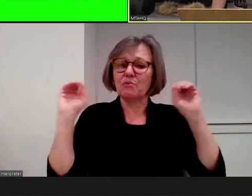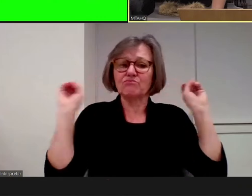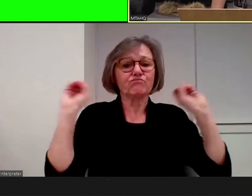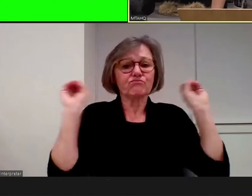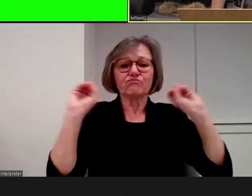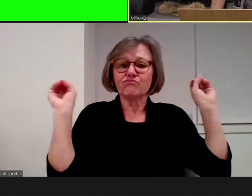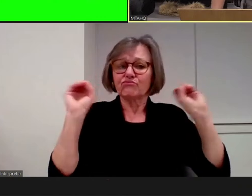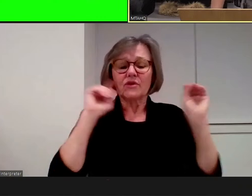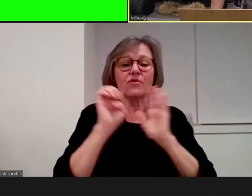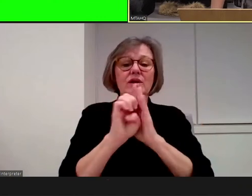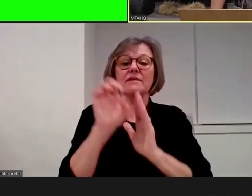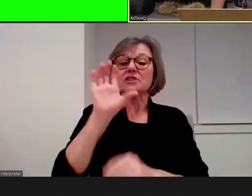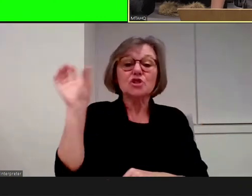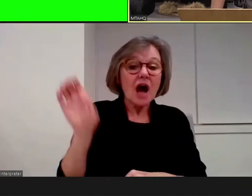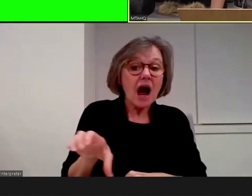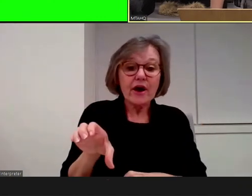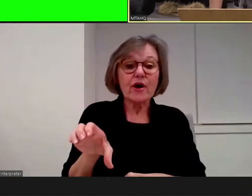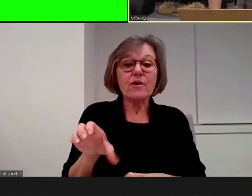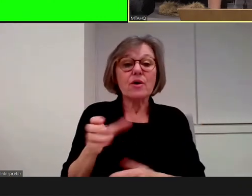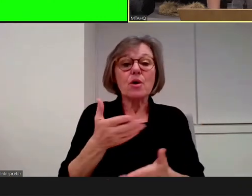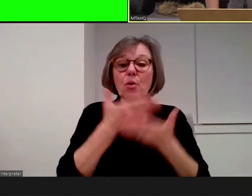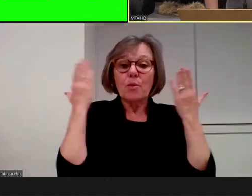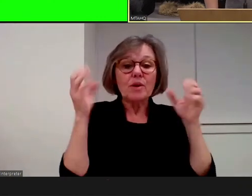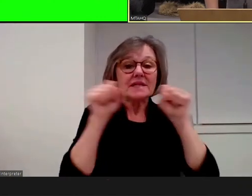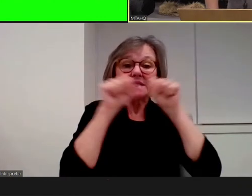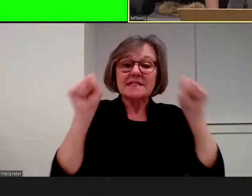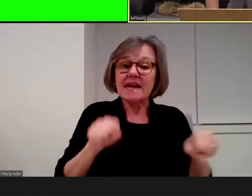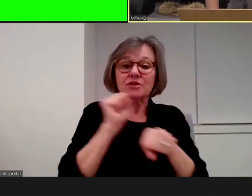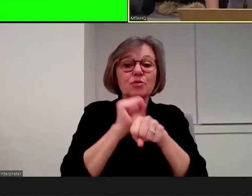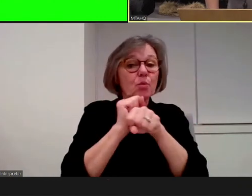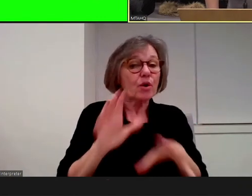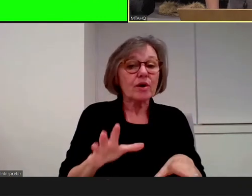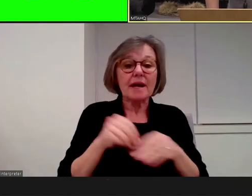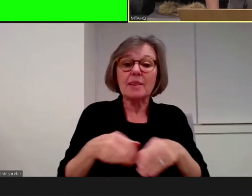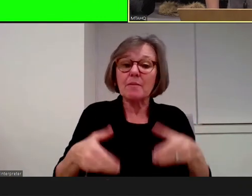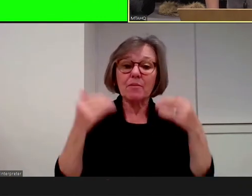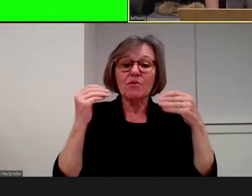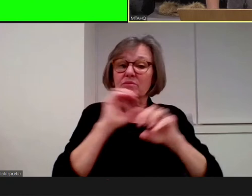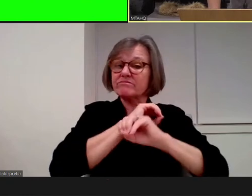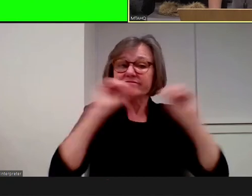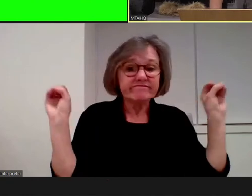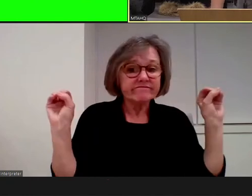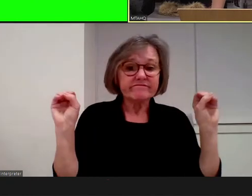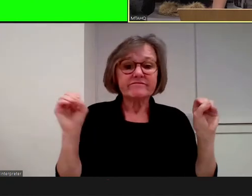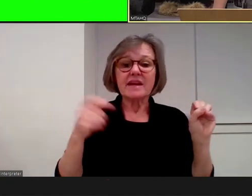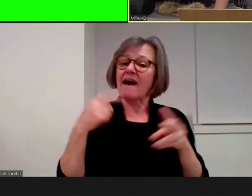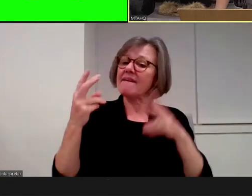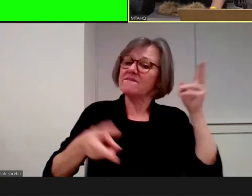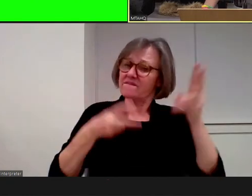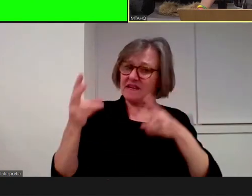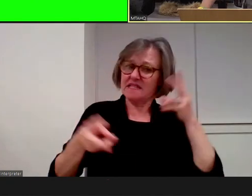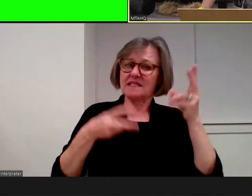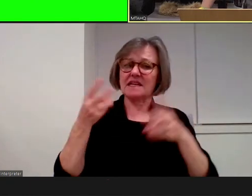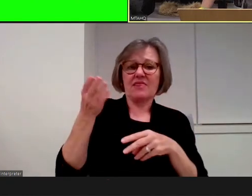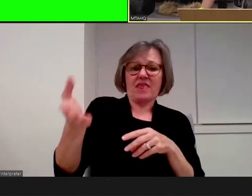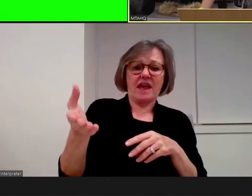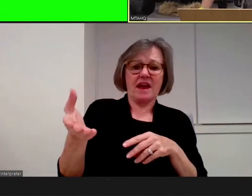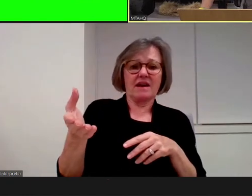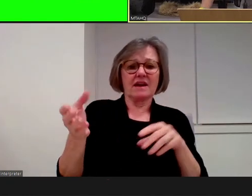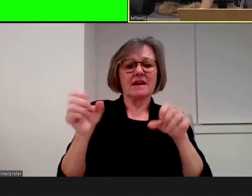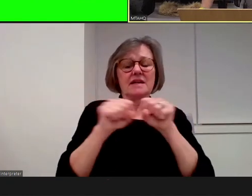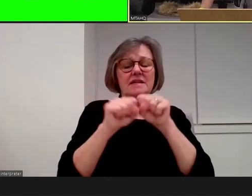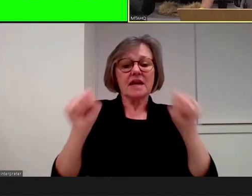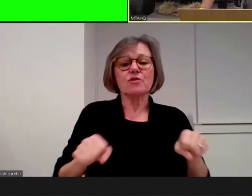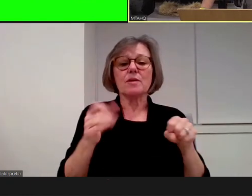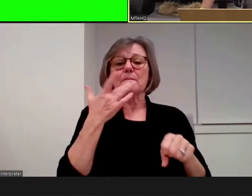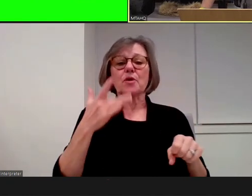For example, Chicago, they don't have station agents in their booths at all. When I visited their station during my